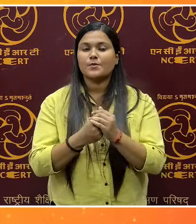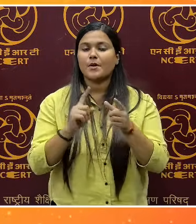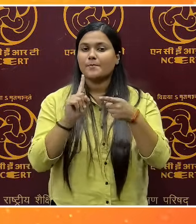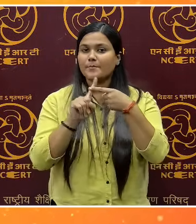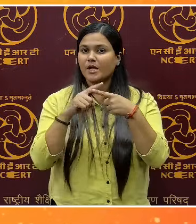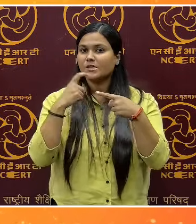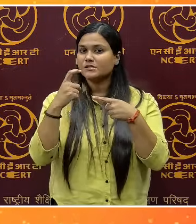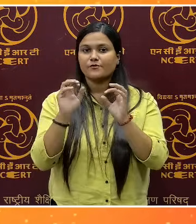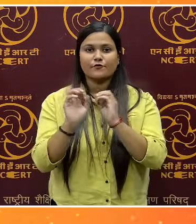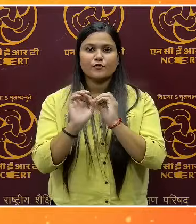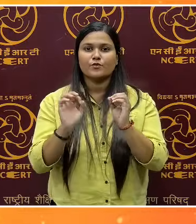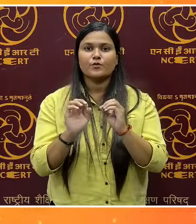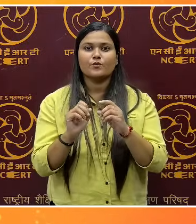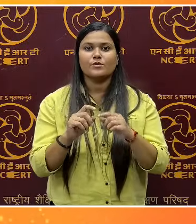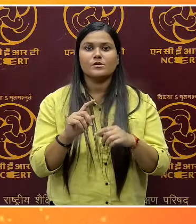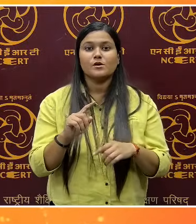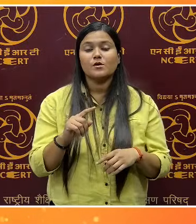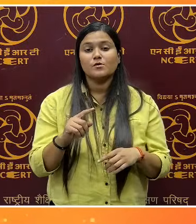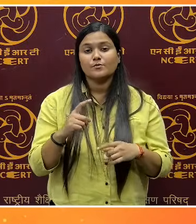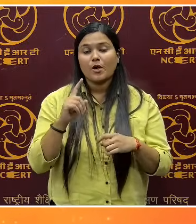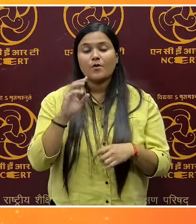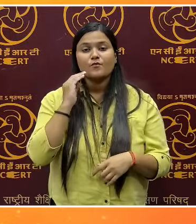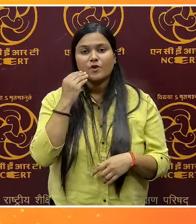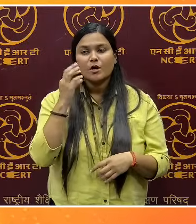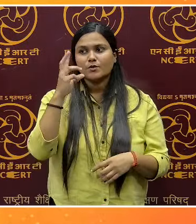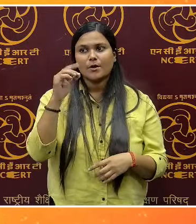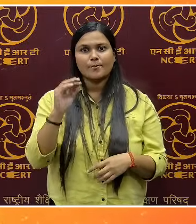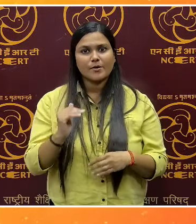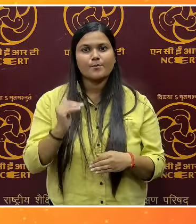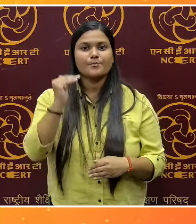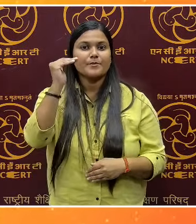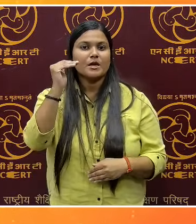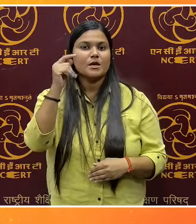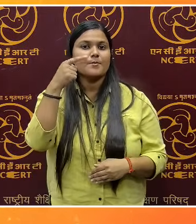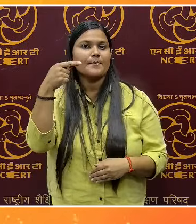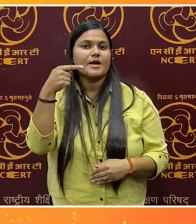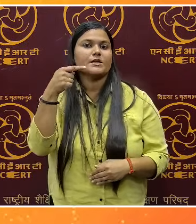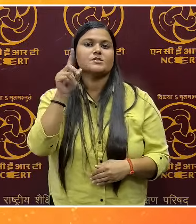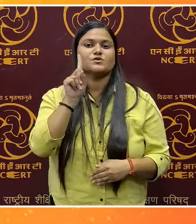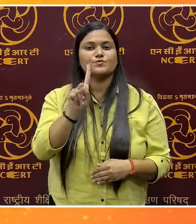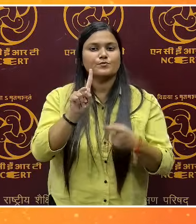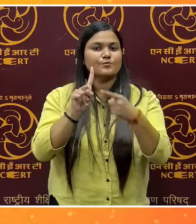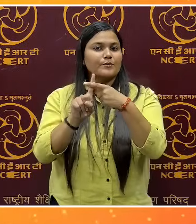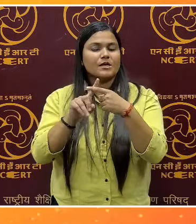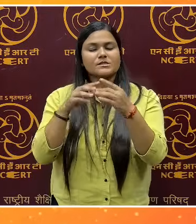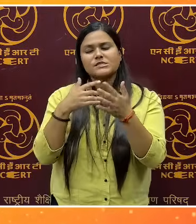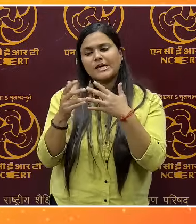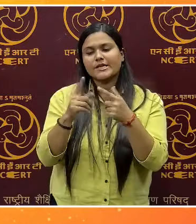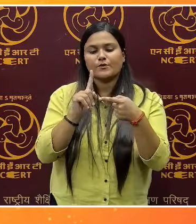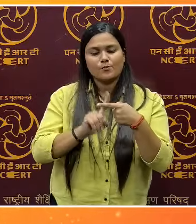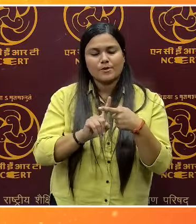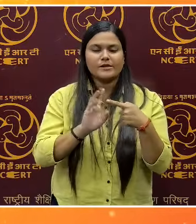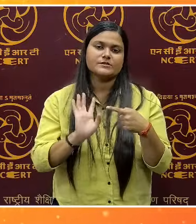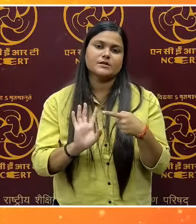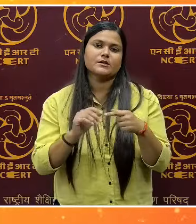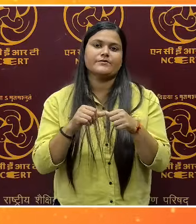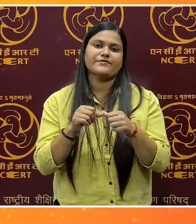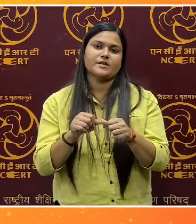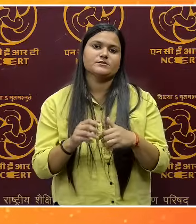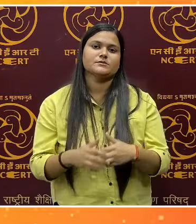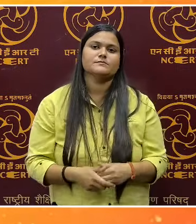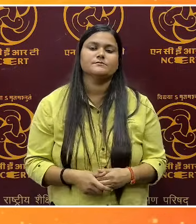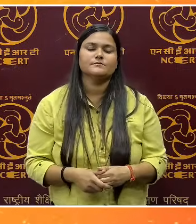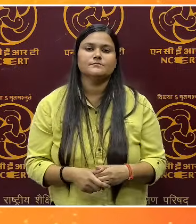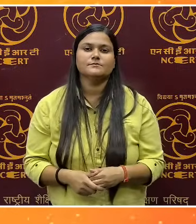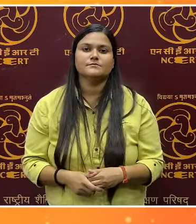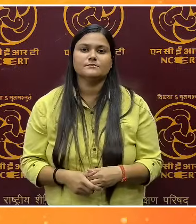children. Sign of bigger number always comes. So we have p to the power minus 7. You will remember this? Yes. Good. Of course.